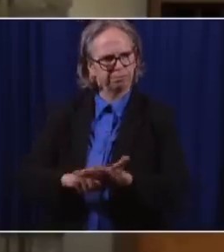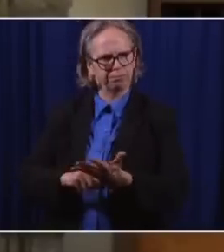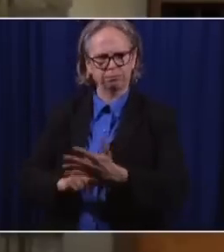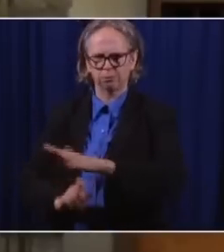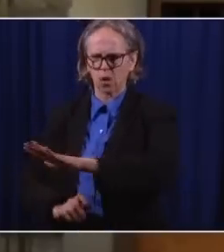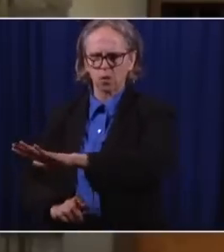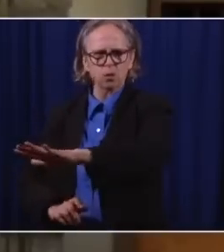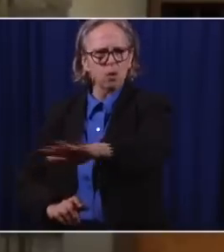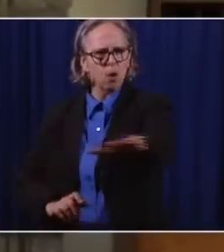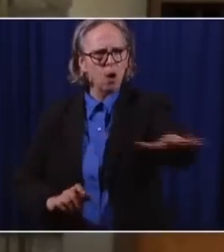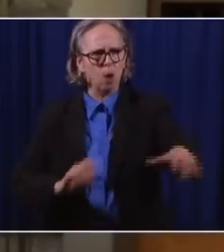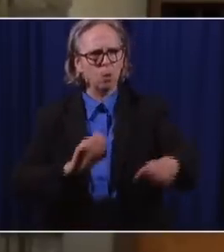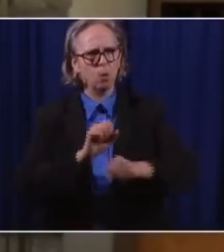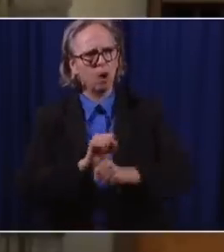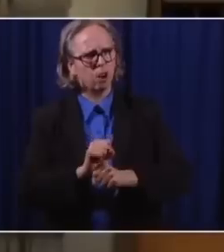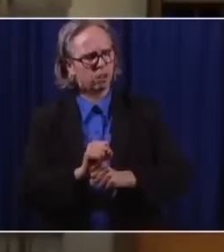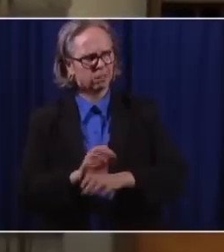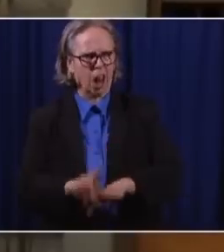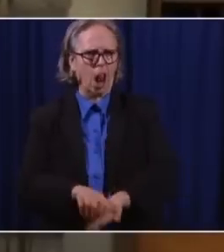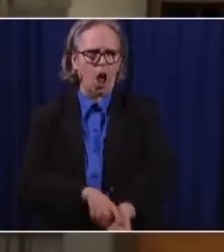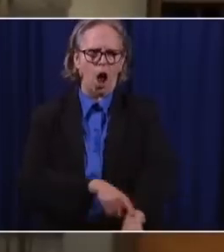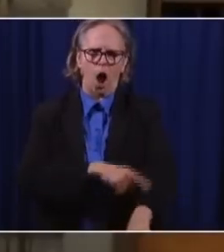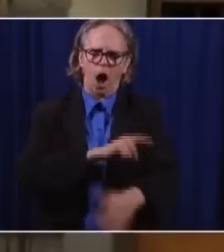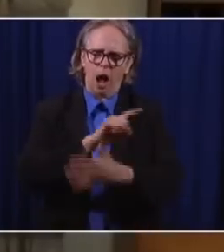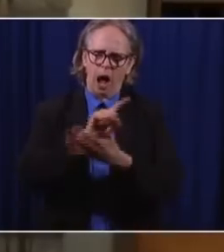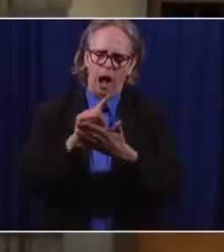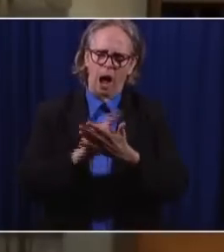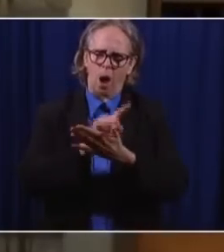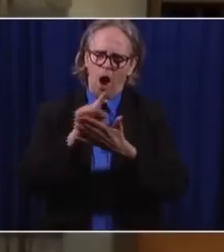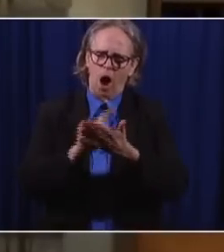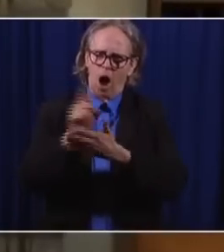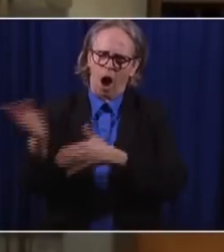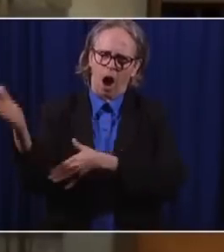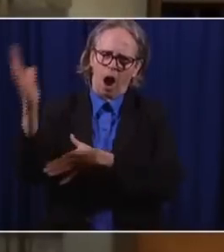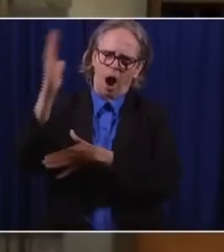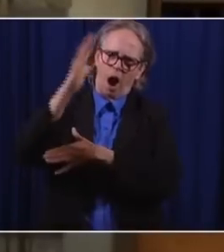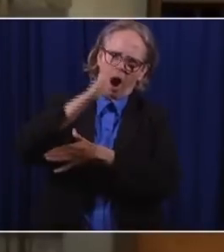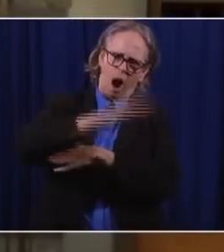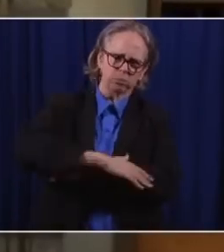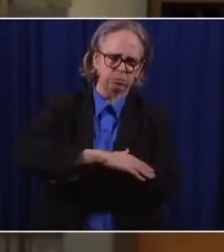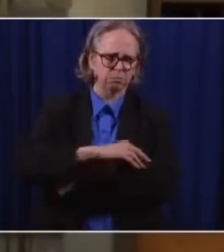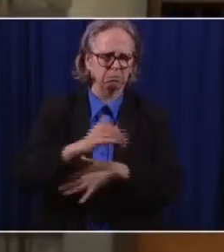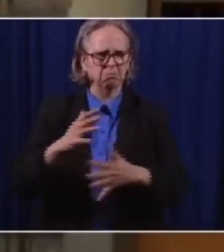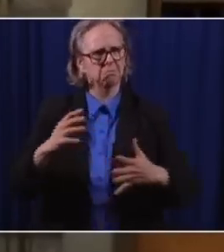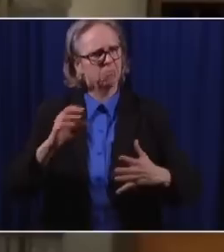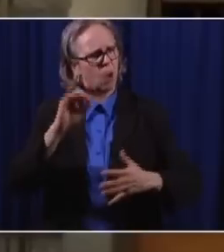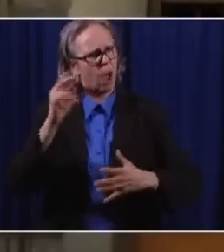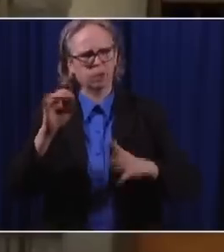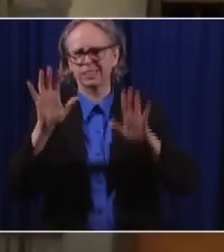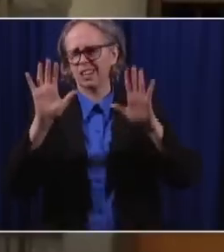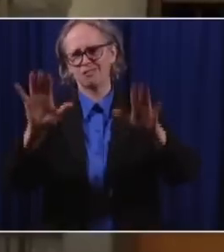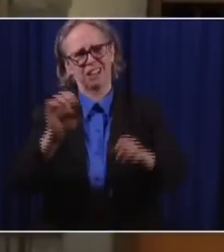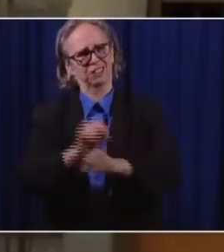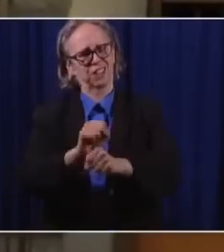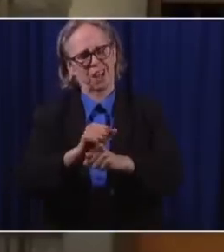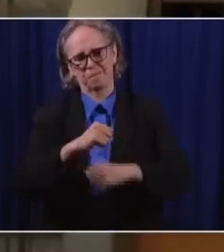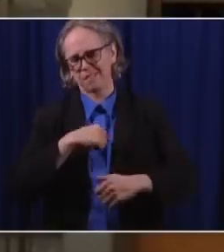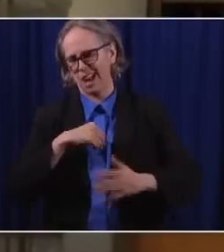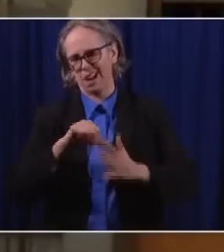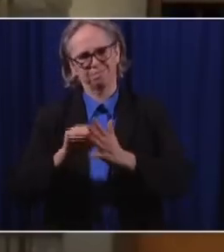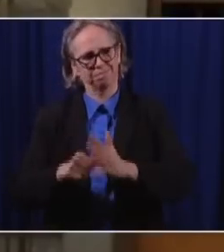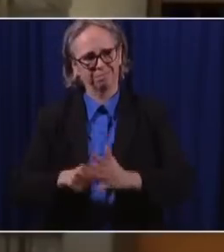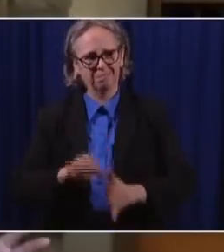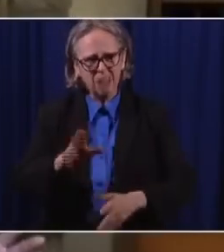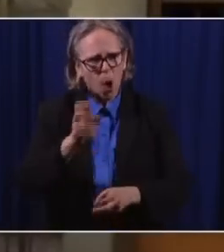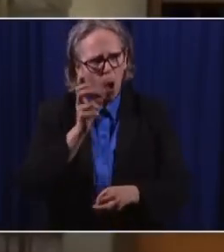but I think you did a phenomenal job. I think Ohio did a phenomenal job. under very difficult